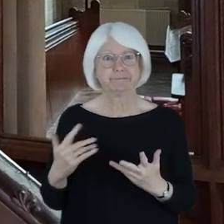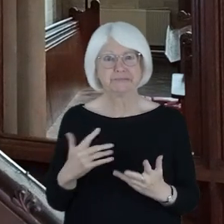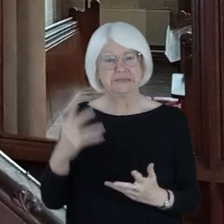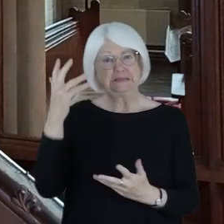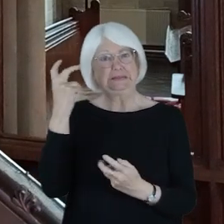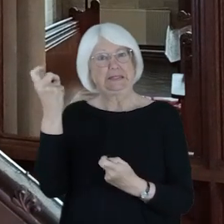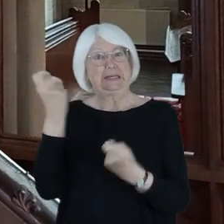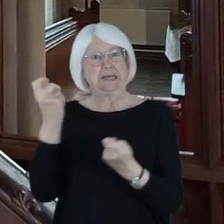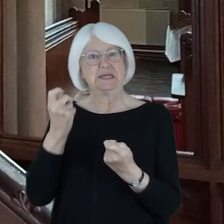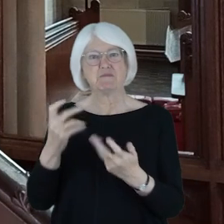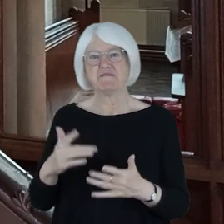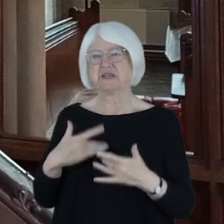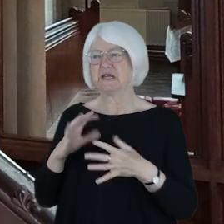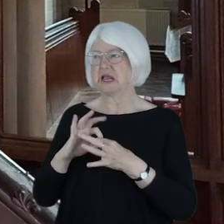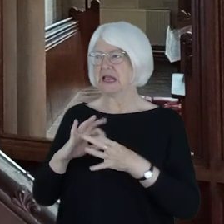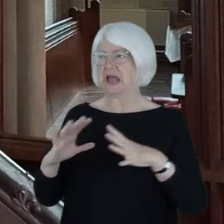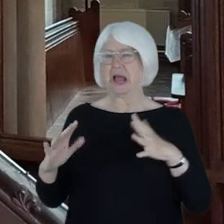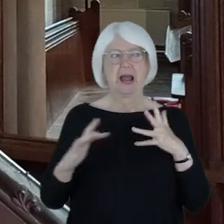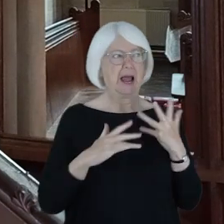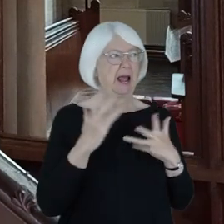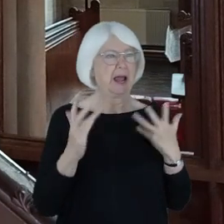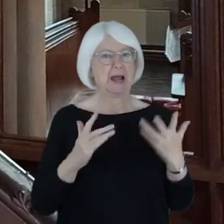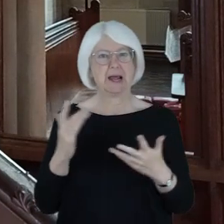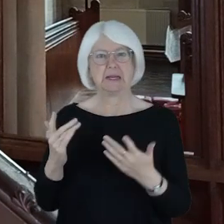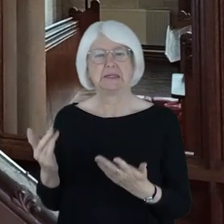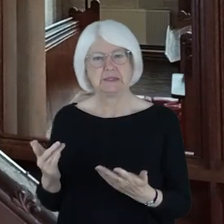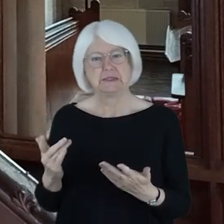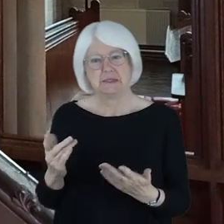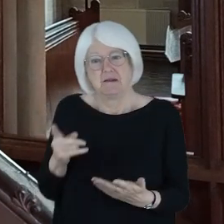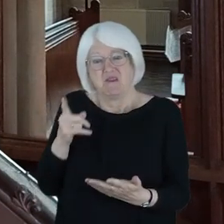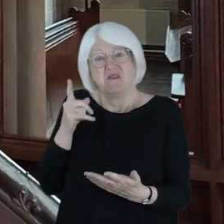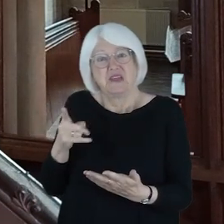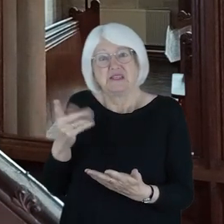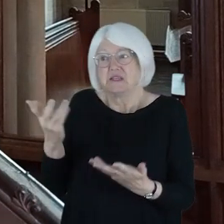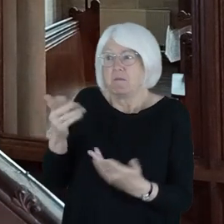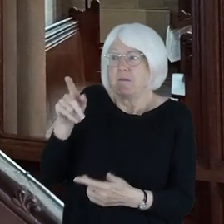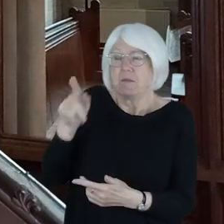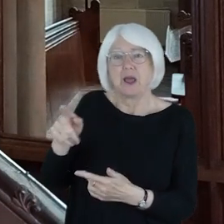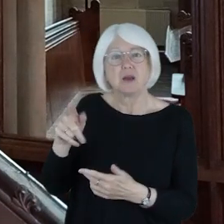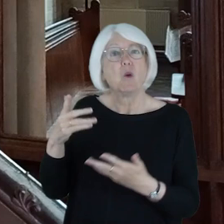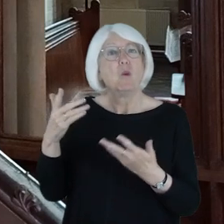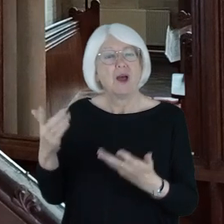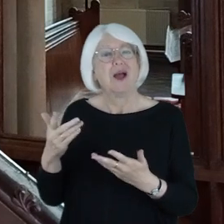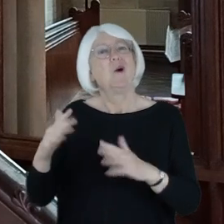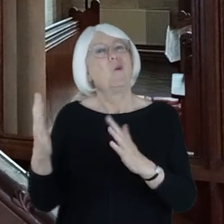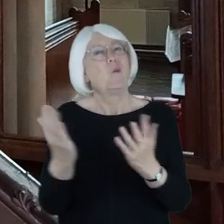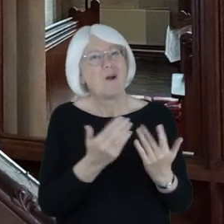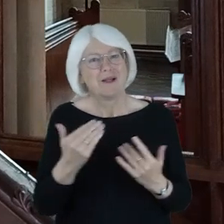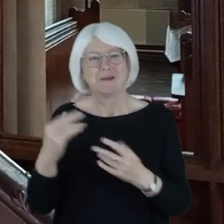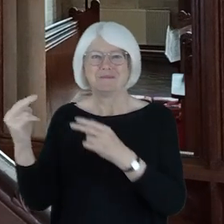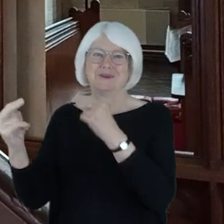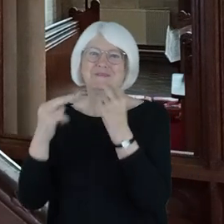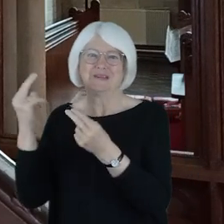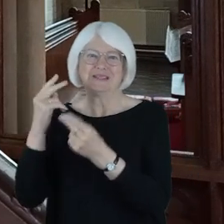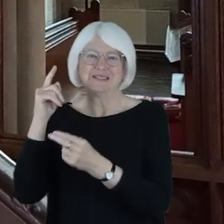It is a kingdom of dislocation and relocation. This is a place where beggars are welcome at the feast